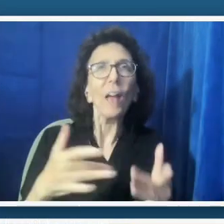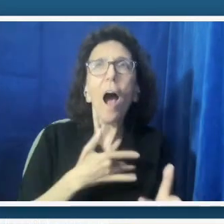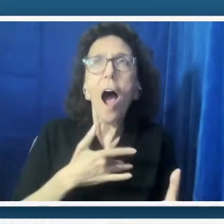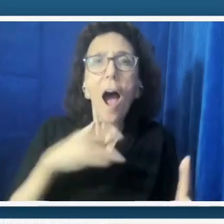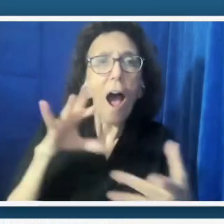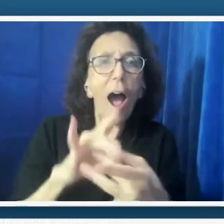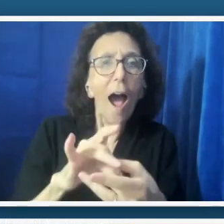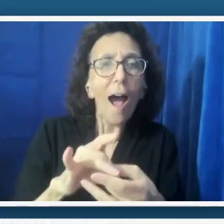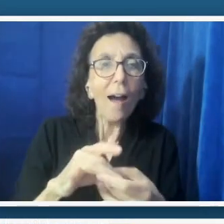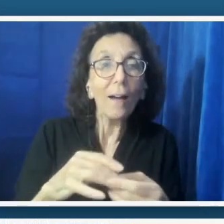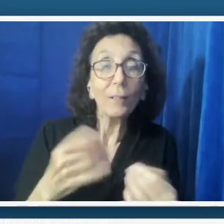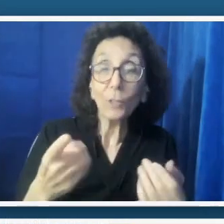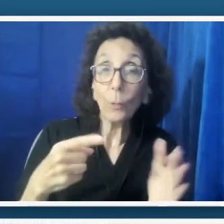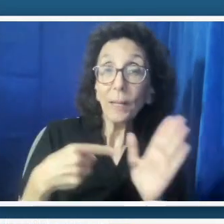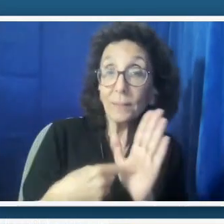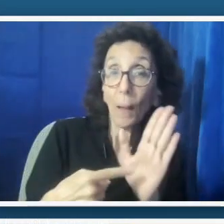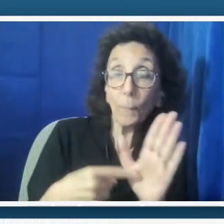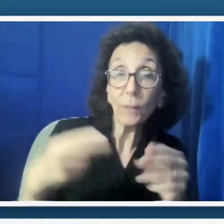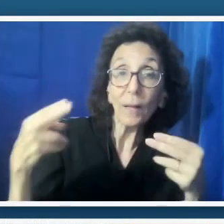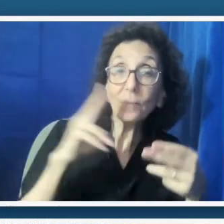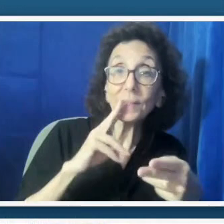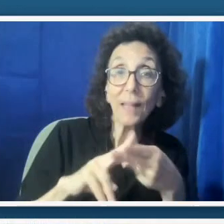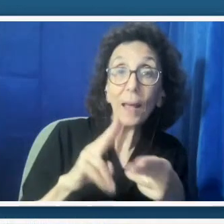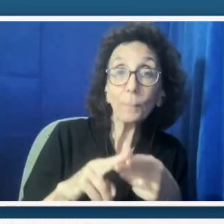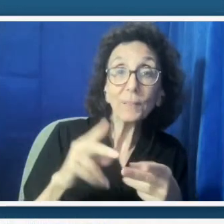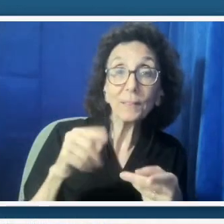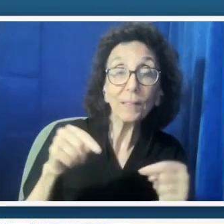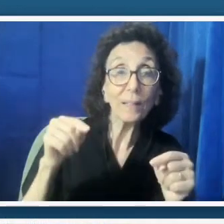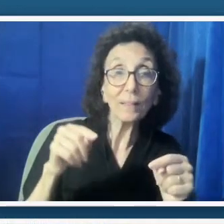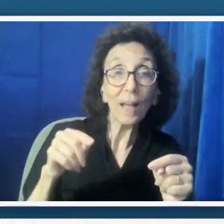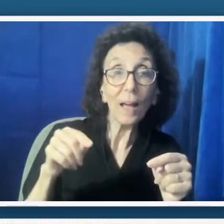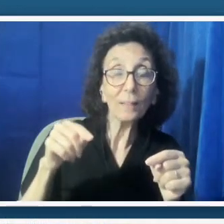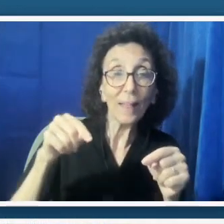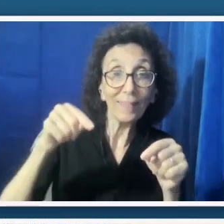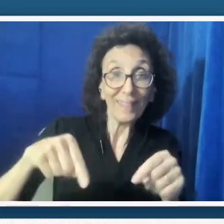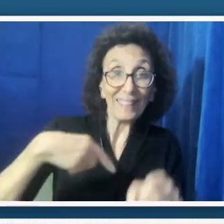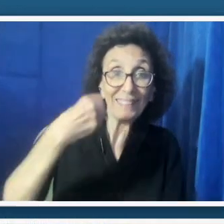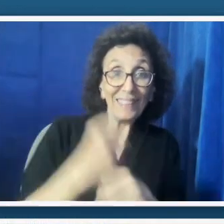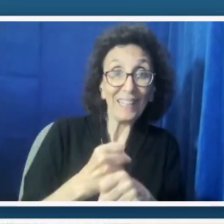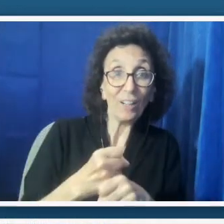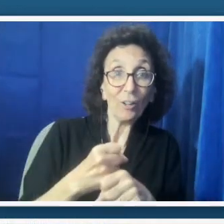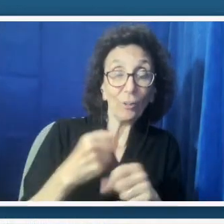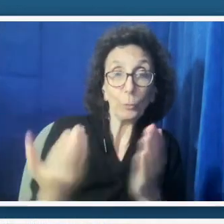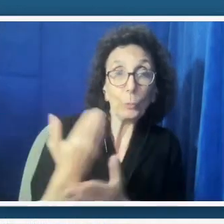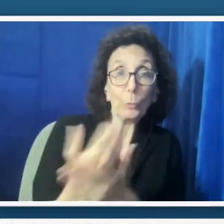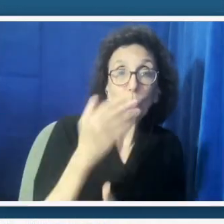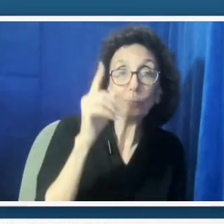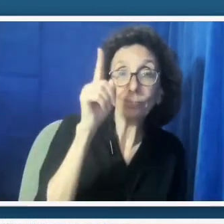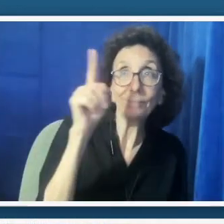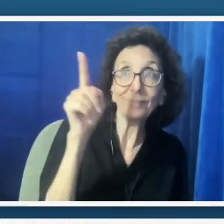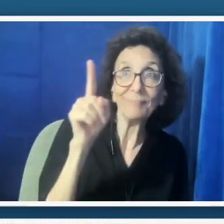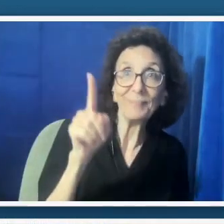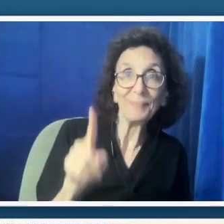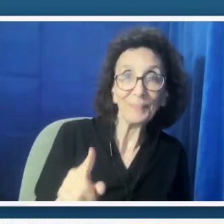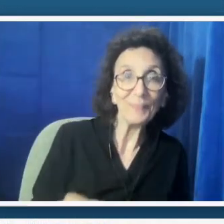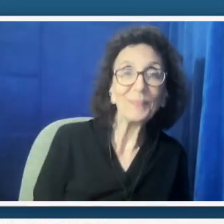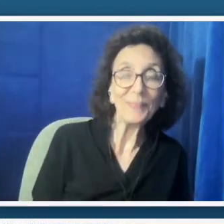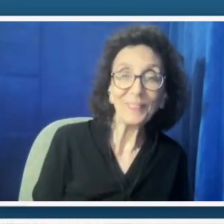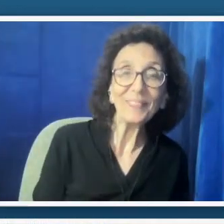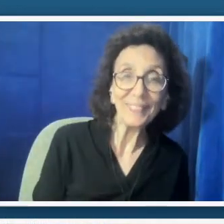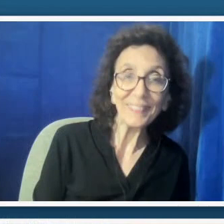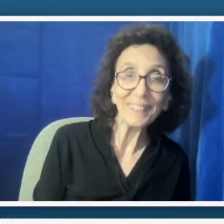some examples of stamps that are being issued throughout the year 2022 here on your screen, so you can get an idea of what